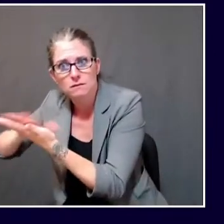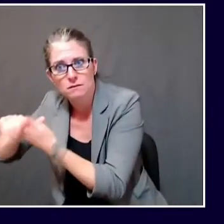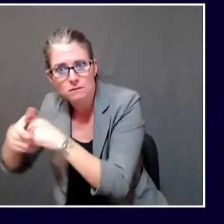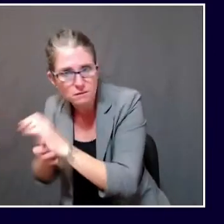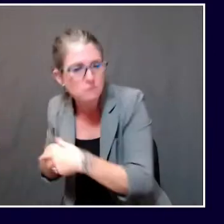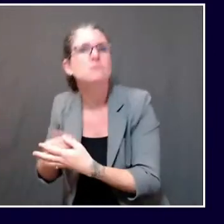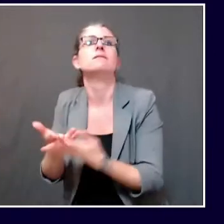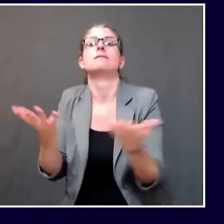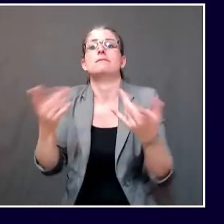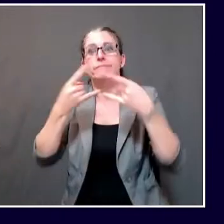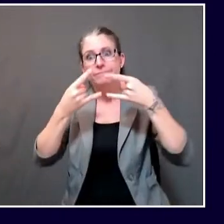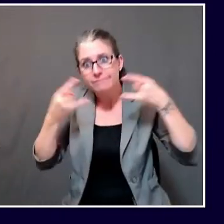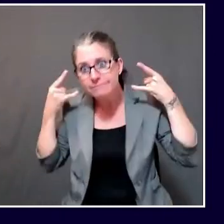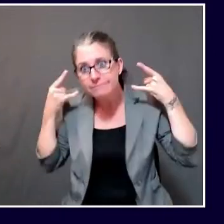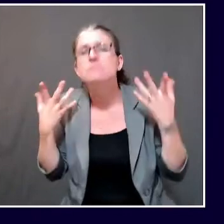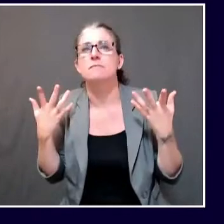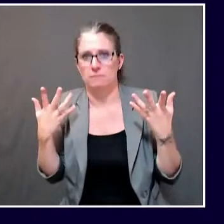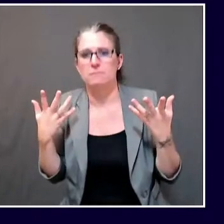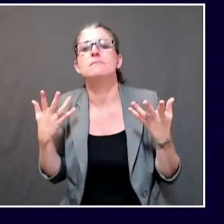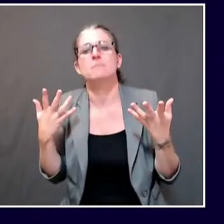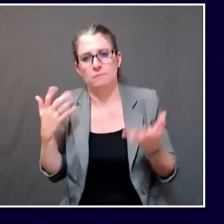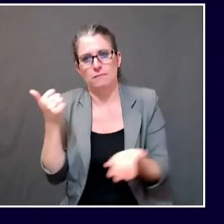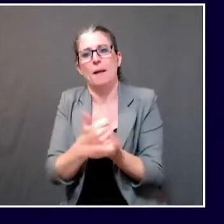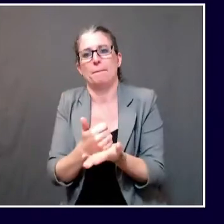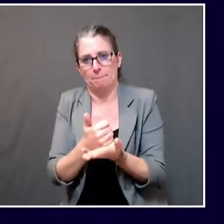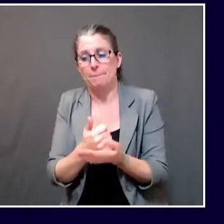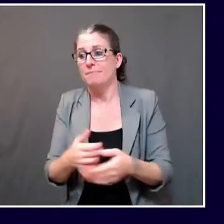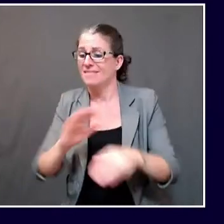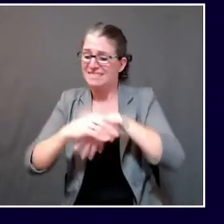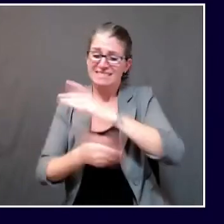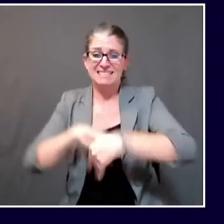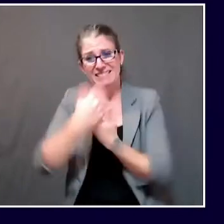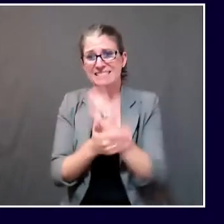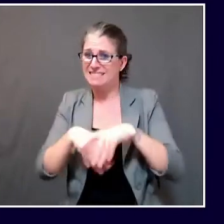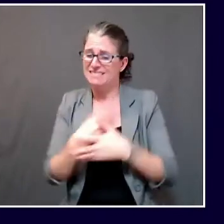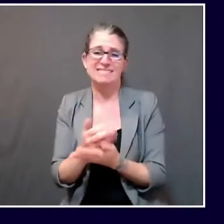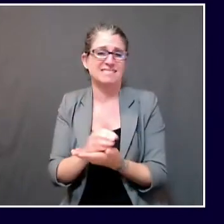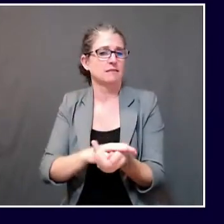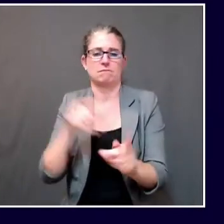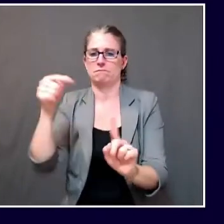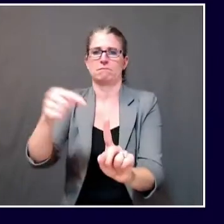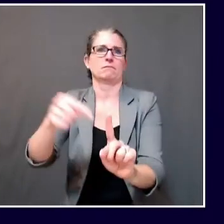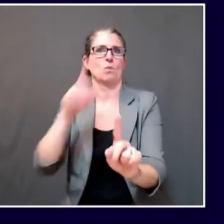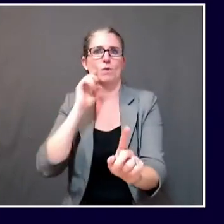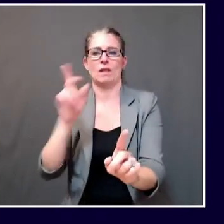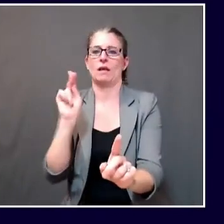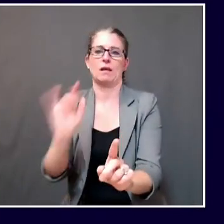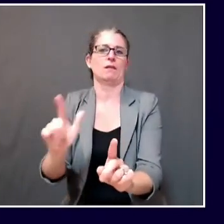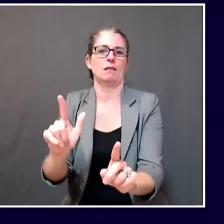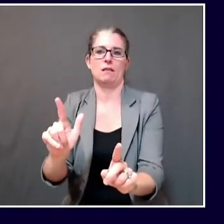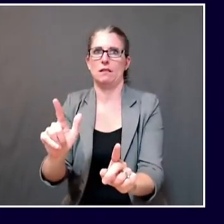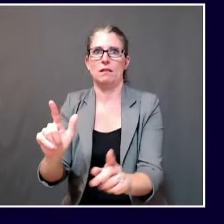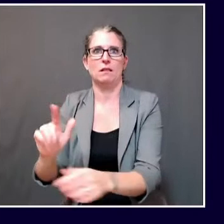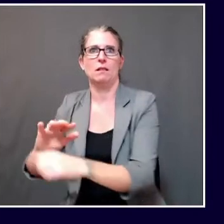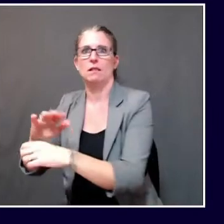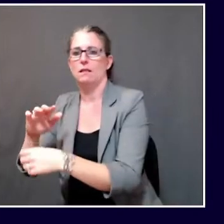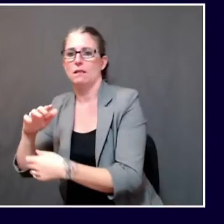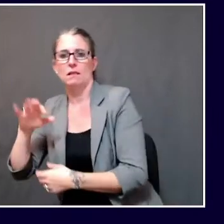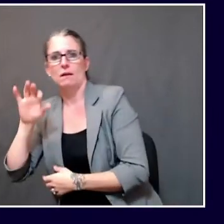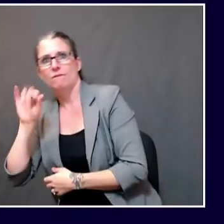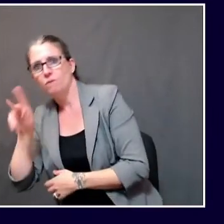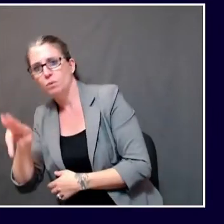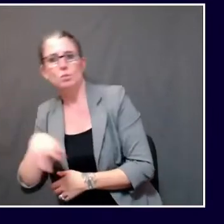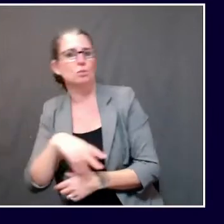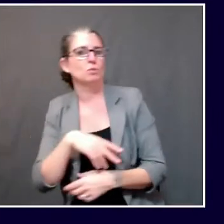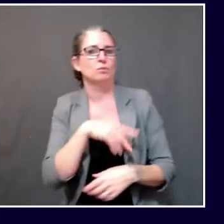for example, associated with high touch surfaces. Great, thank you. I'm gonna turn next to Rebecca Stefanski at News